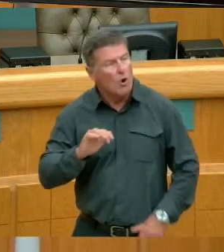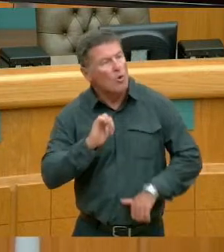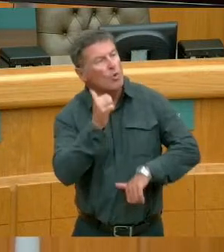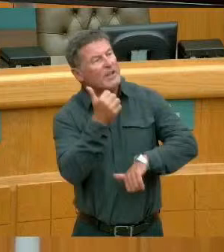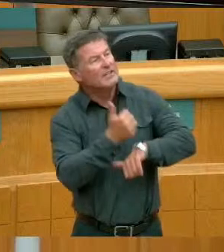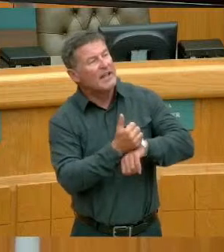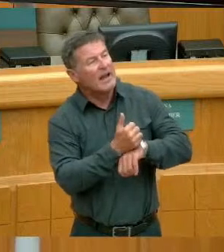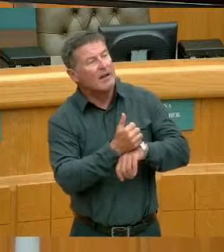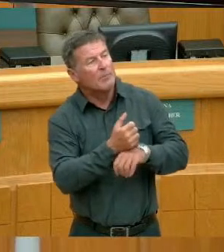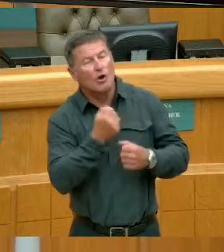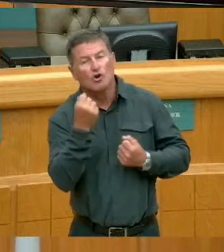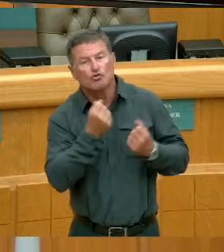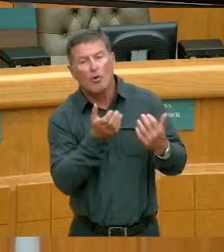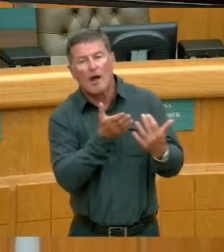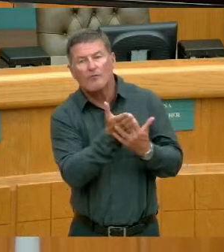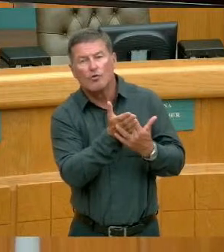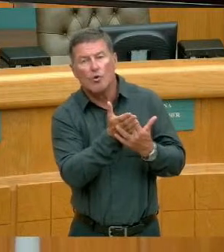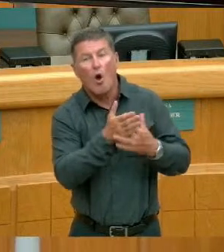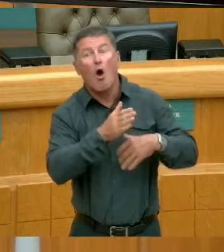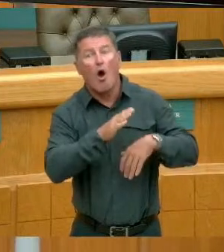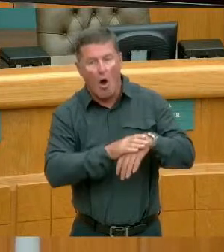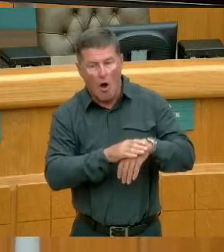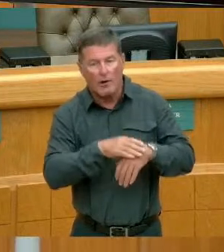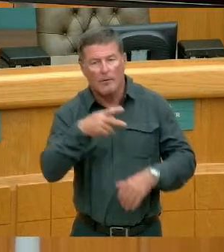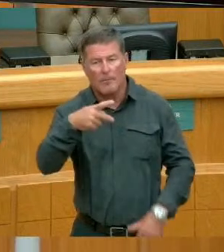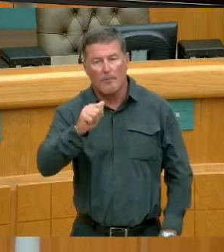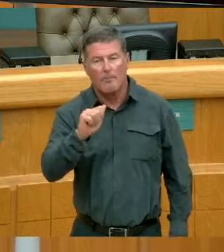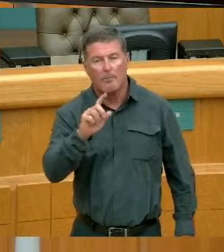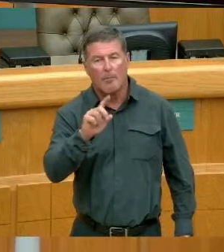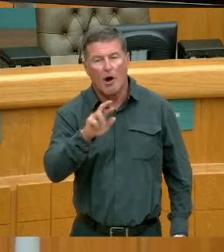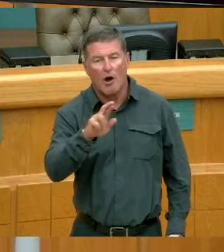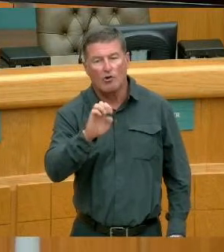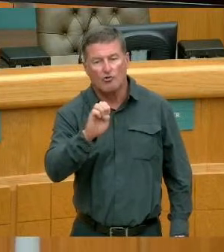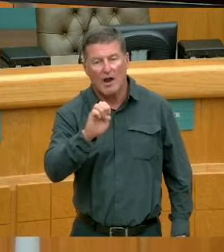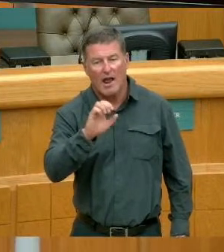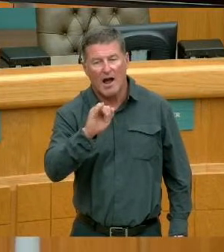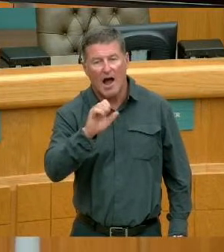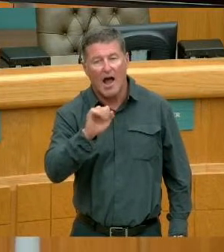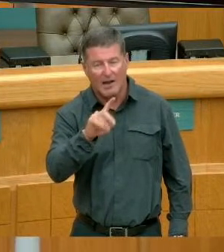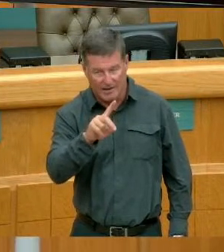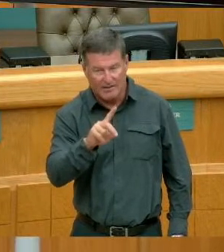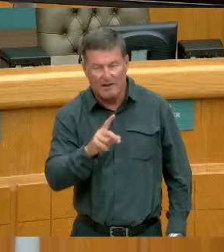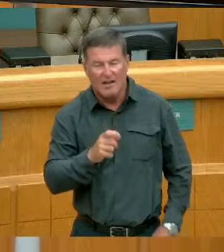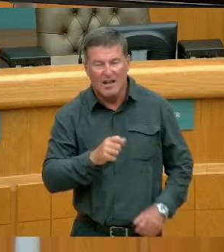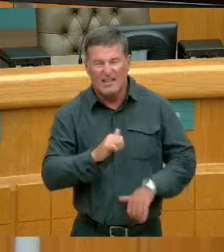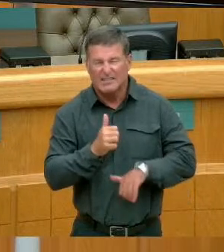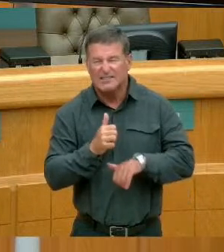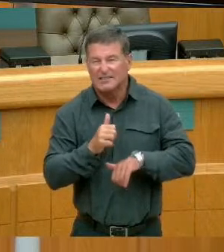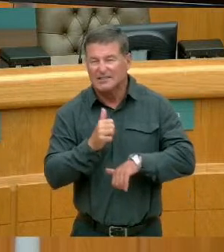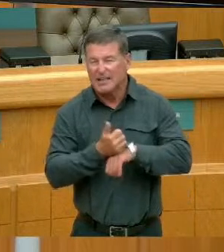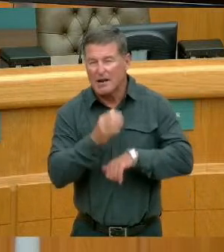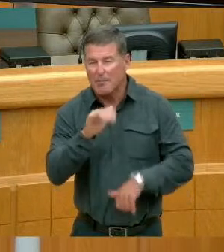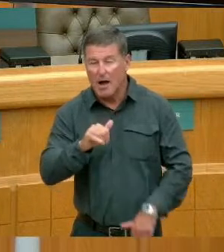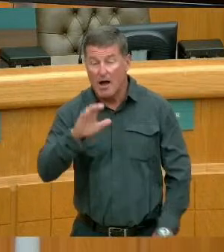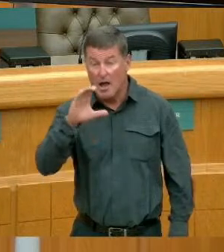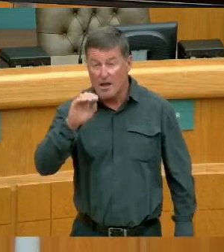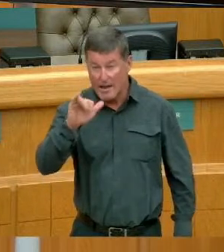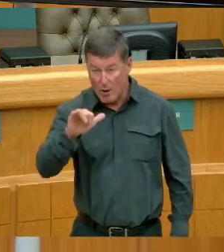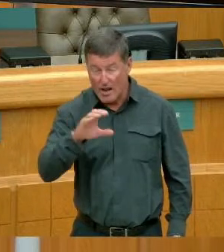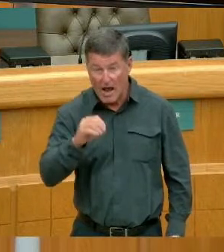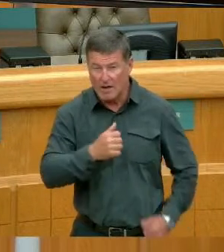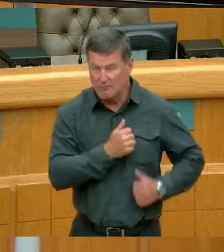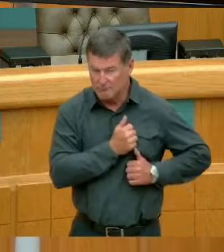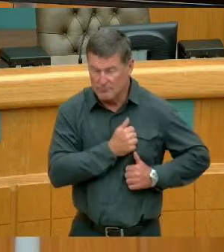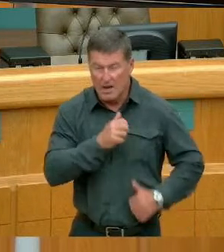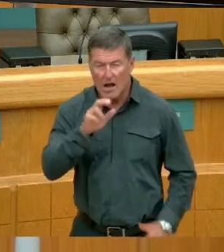was arranged by the county, and the National Guard was doing the testing, but none of those